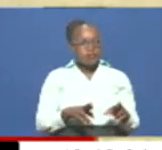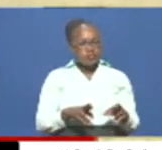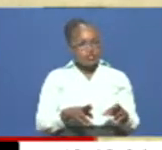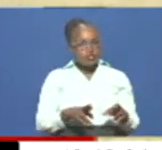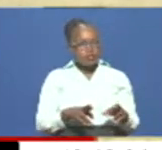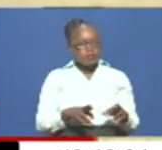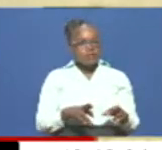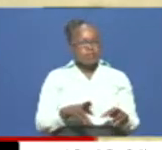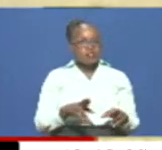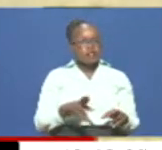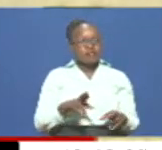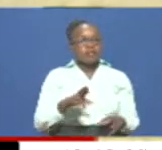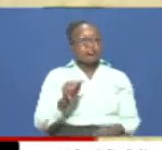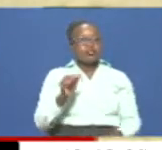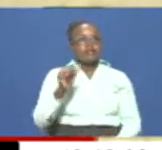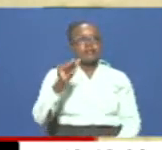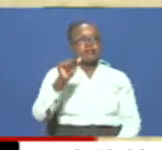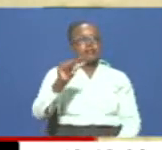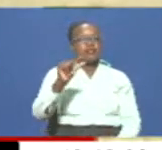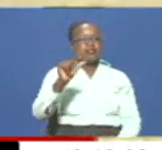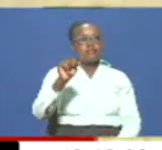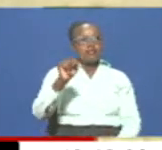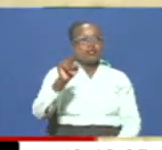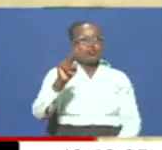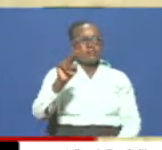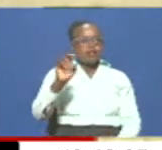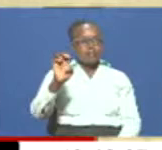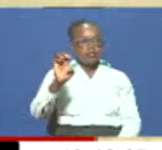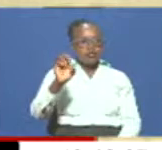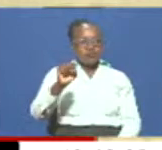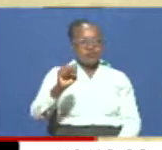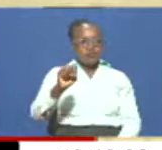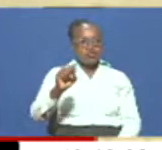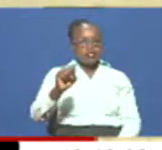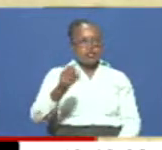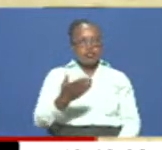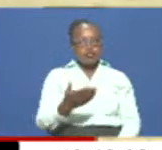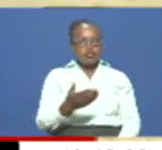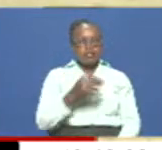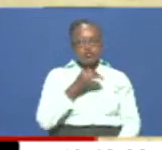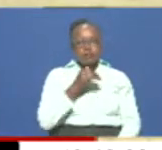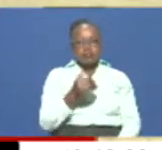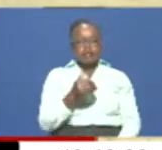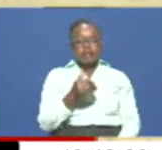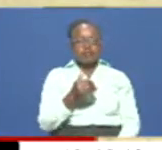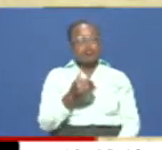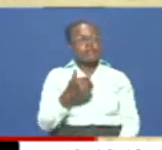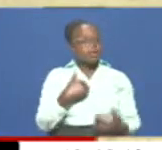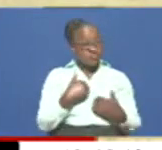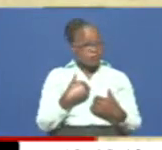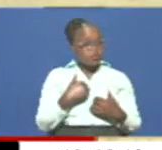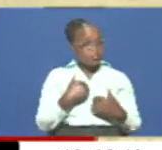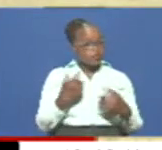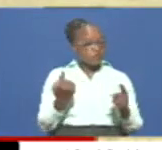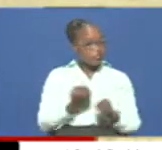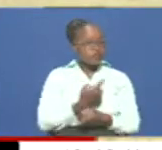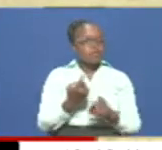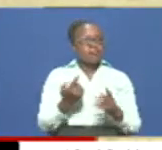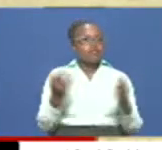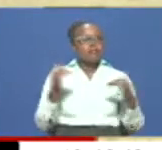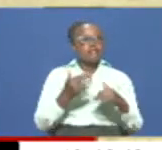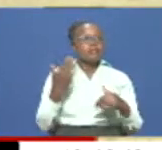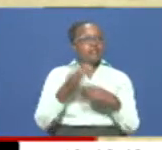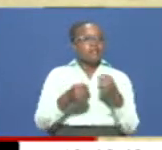Agnes Hirong, we decided now to go back to the athletes and ask them. We have had several seminars in the last 5 years, and we have not